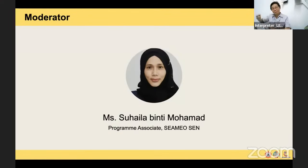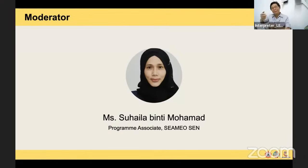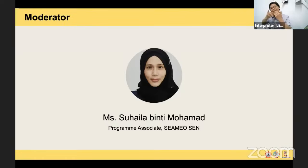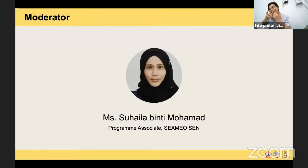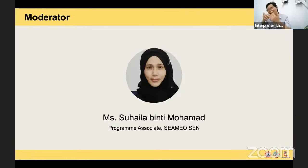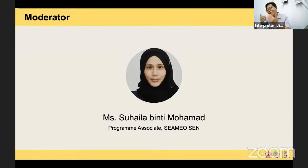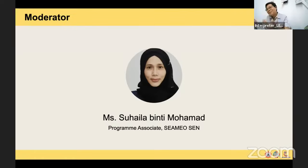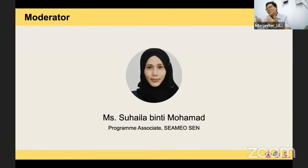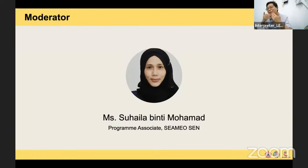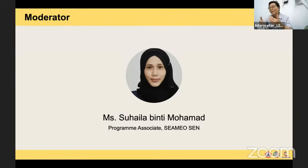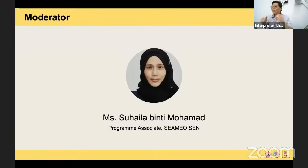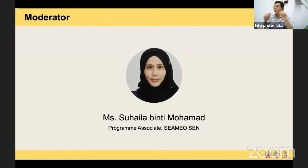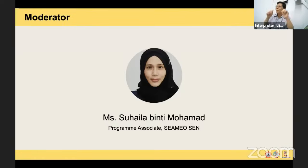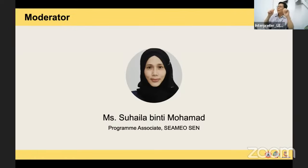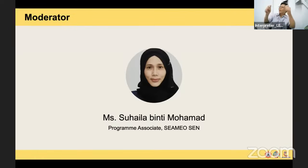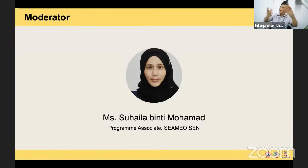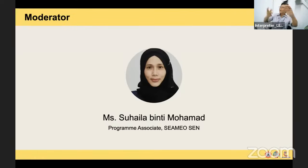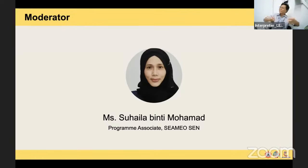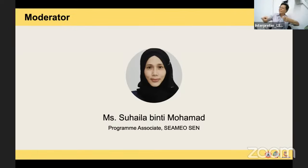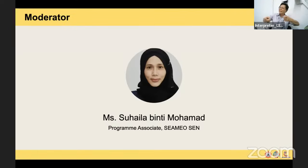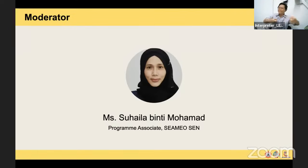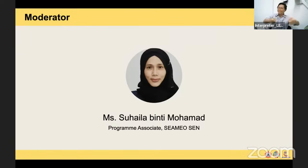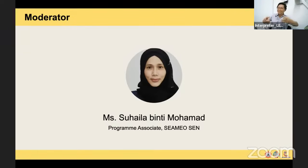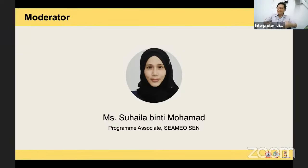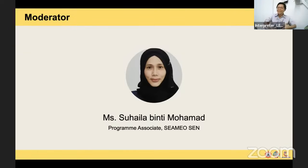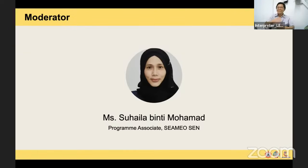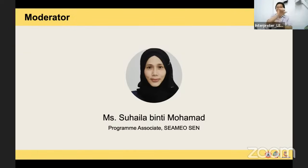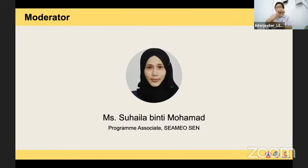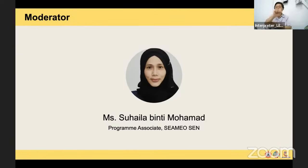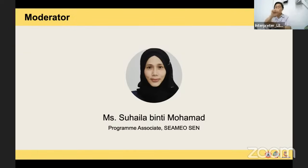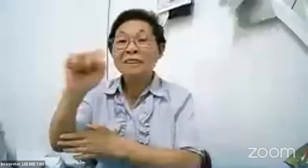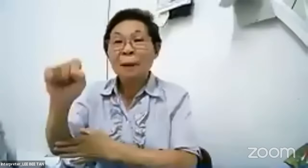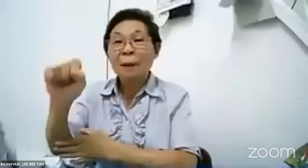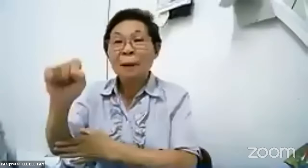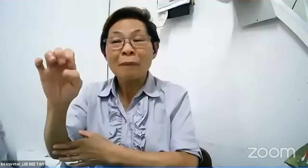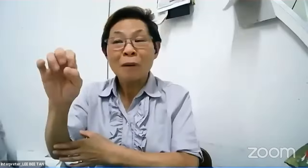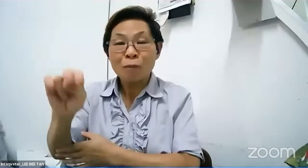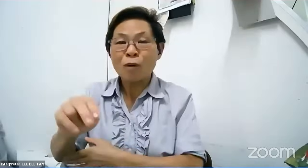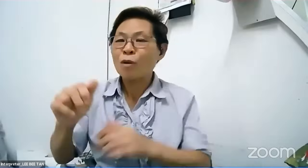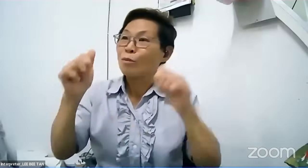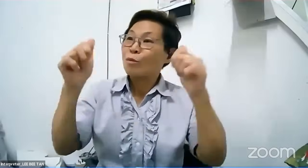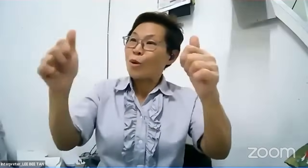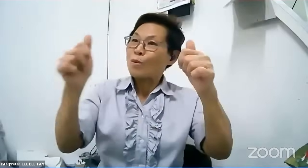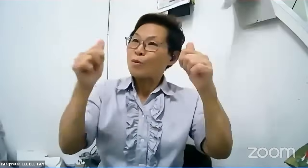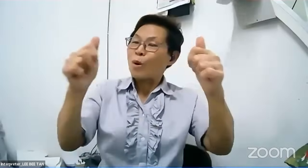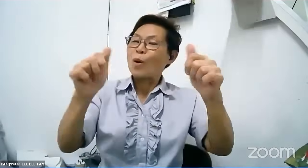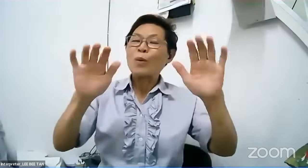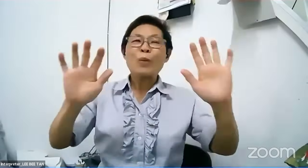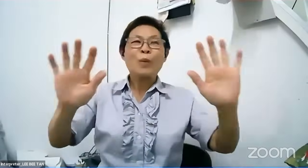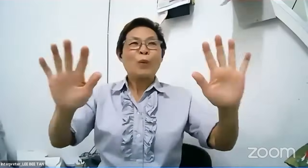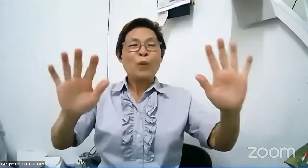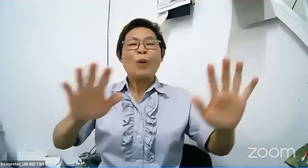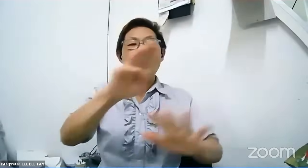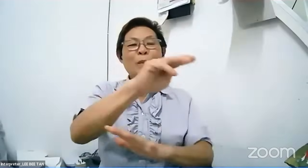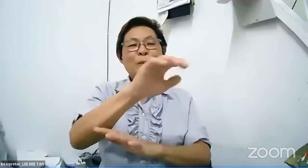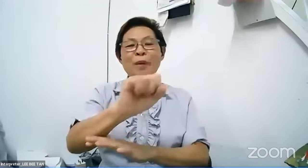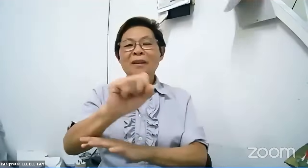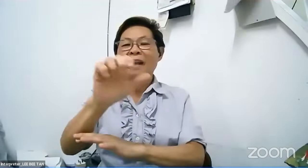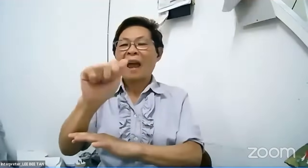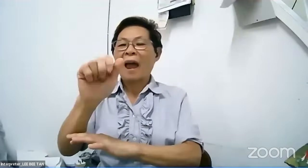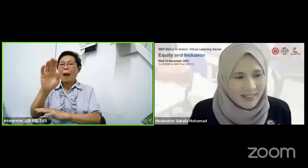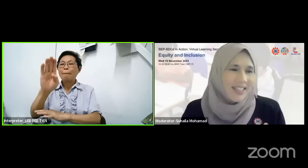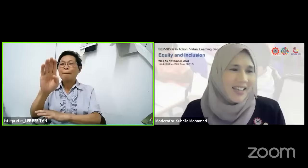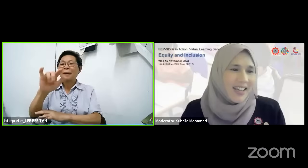to the wonderful director of Senior Steps, Dr. Duria, and to the wonderful MC, of course, Ms. Abigail, for the very